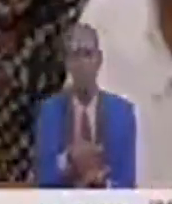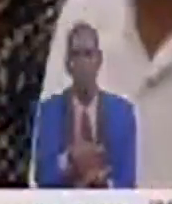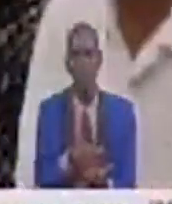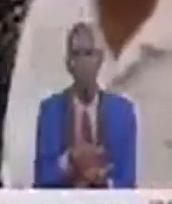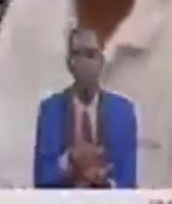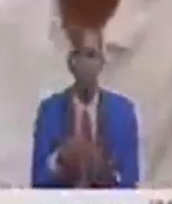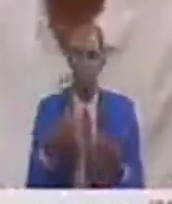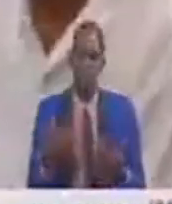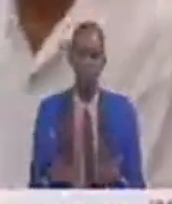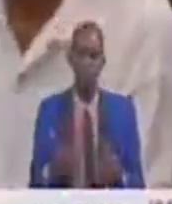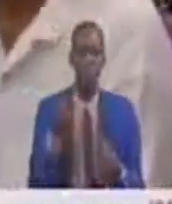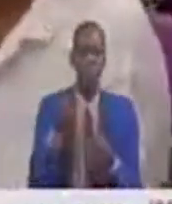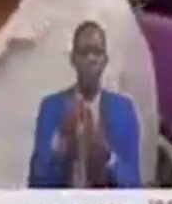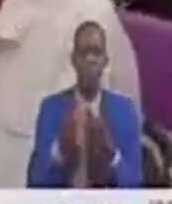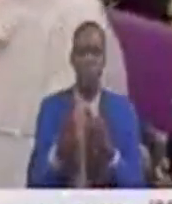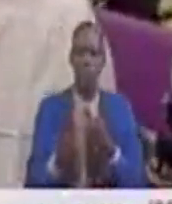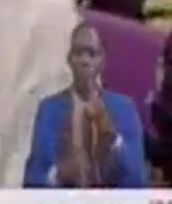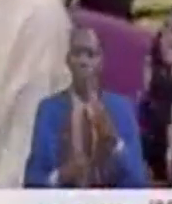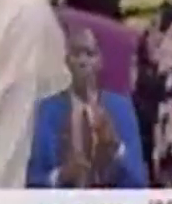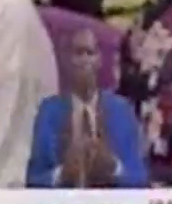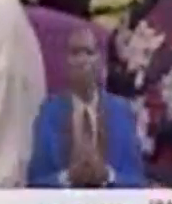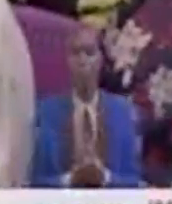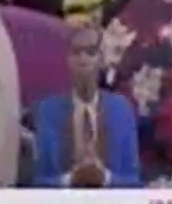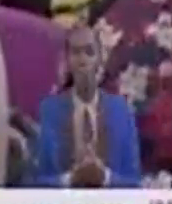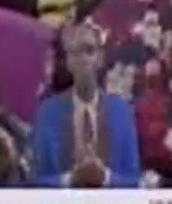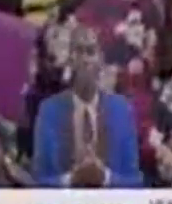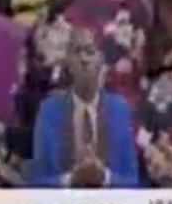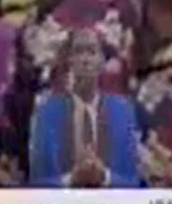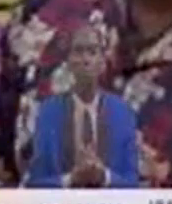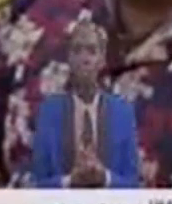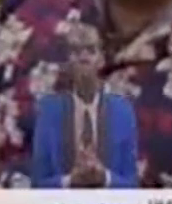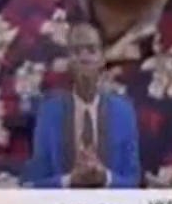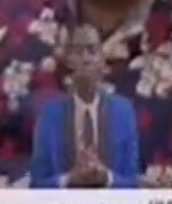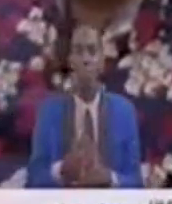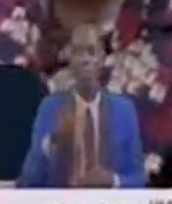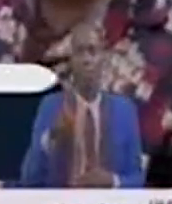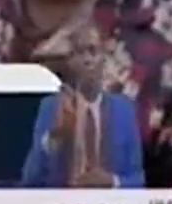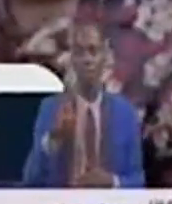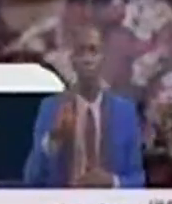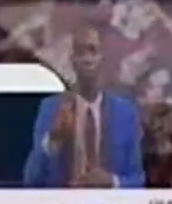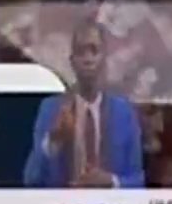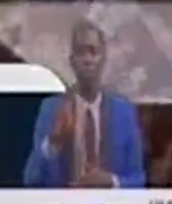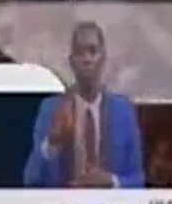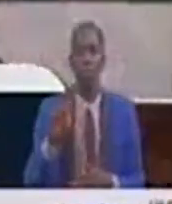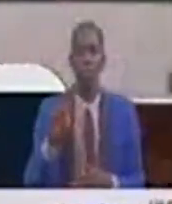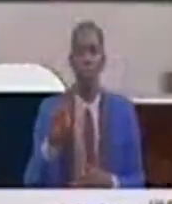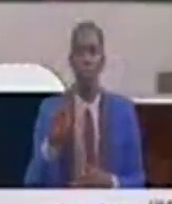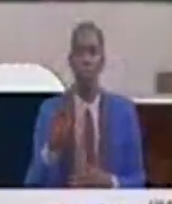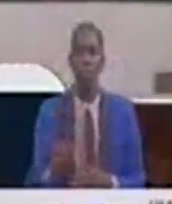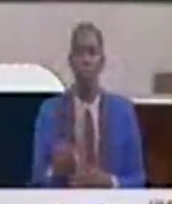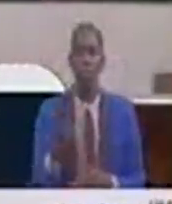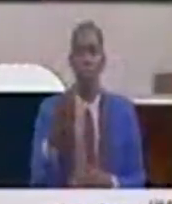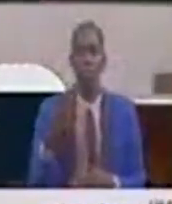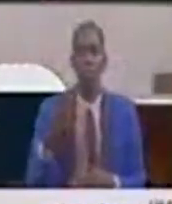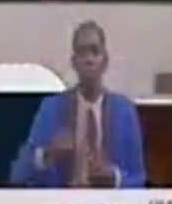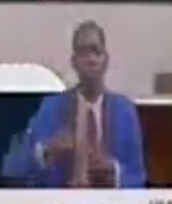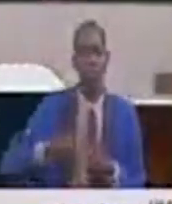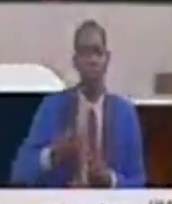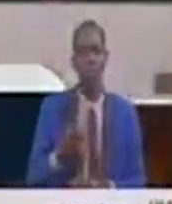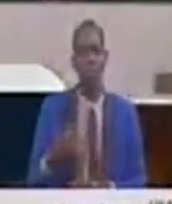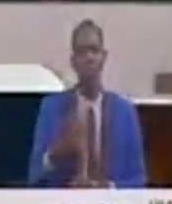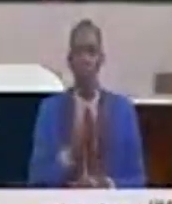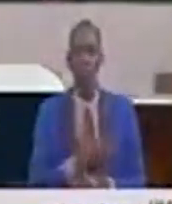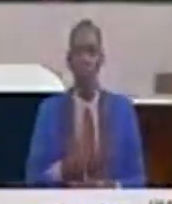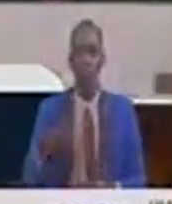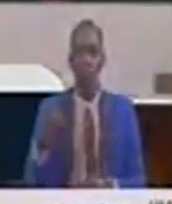Let's look at number one. Number one, revelation of the source and violation of